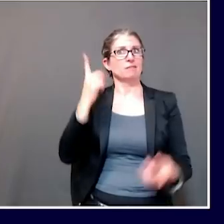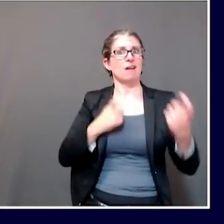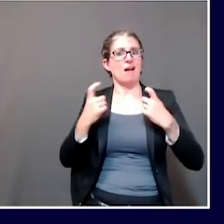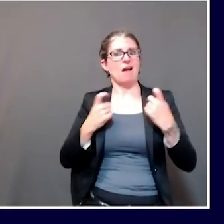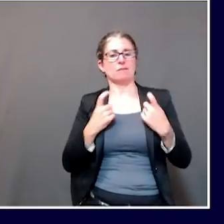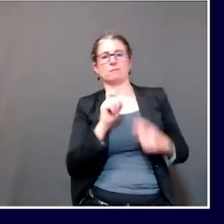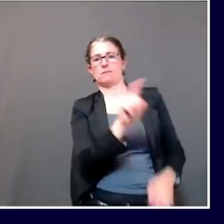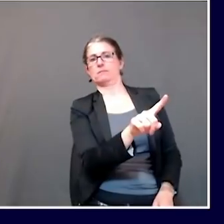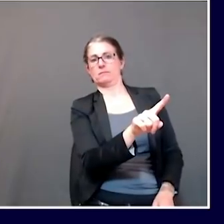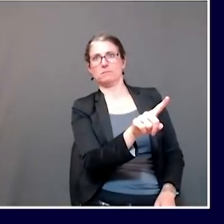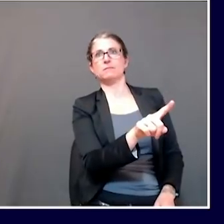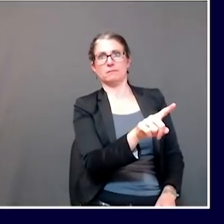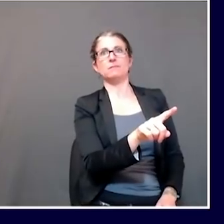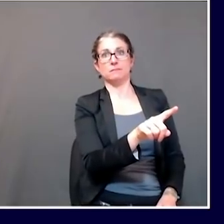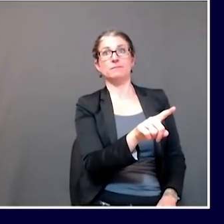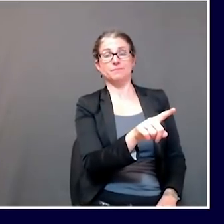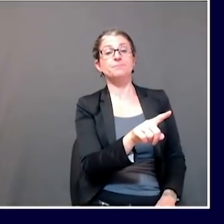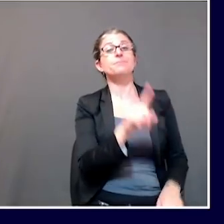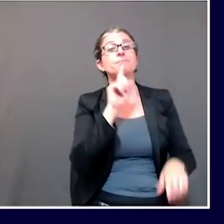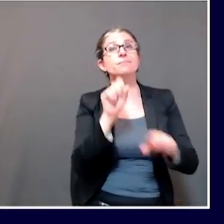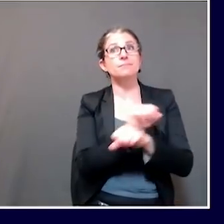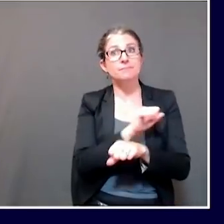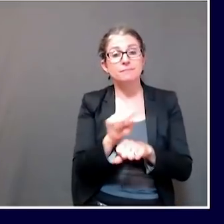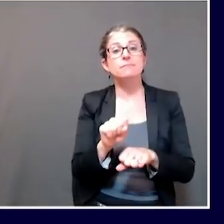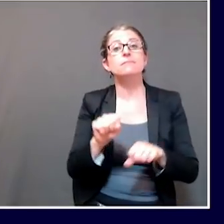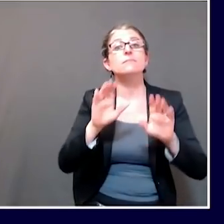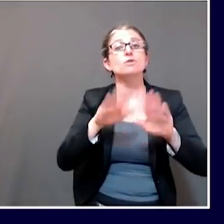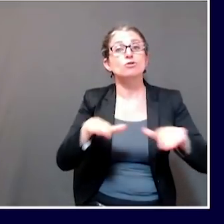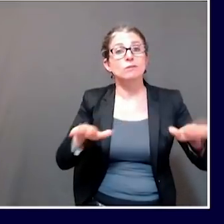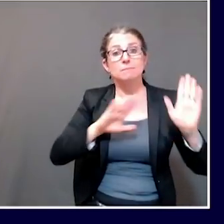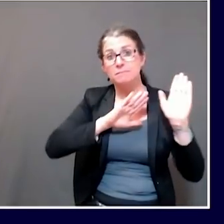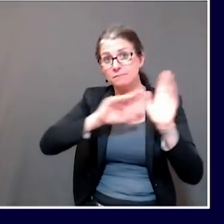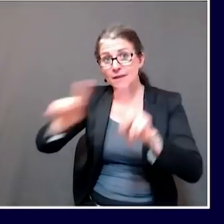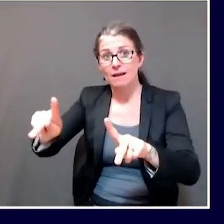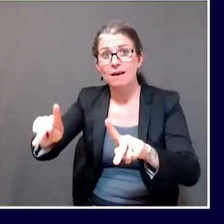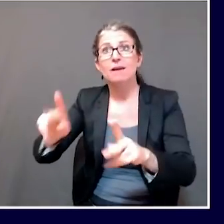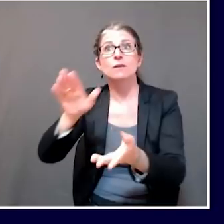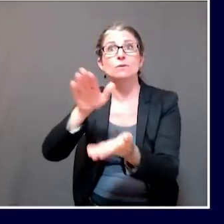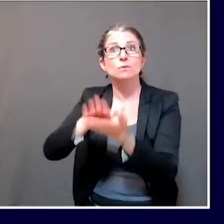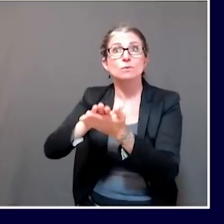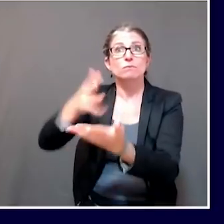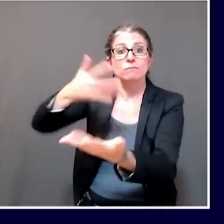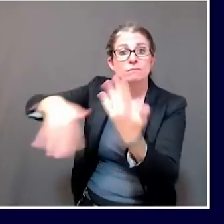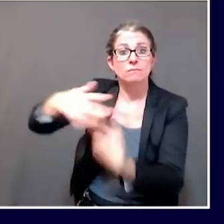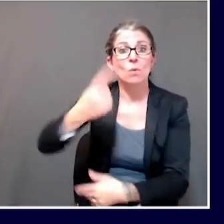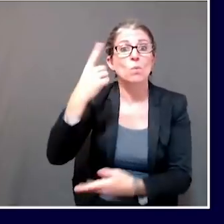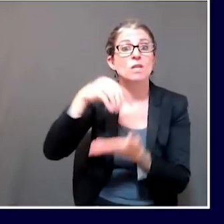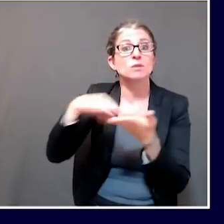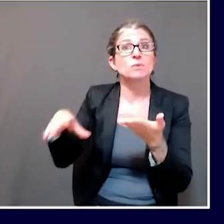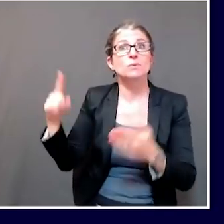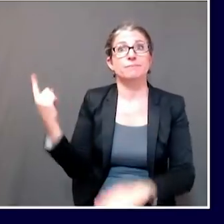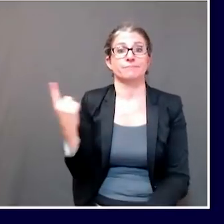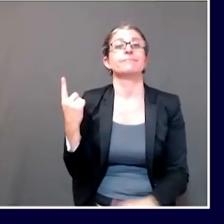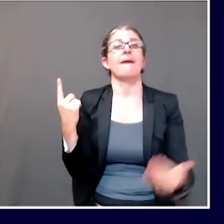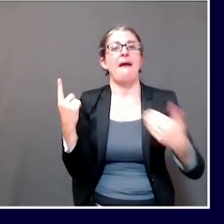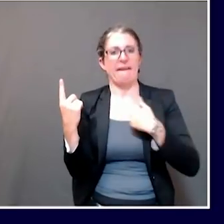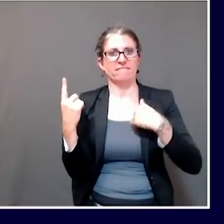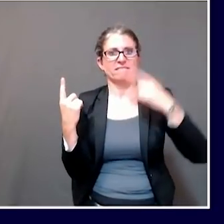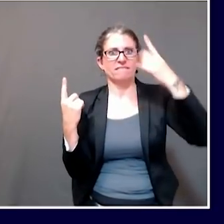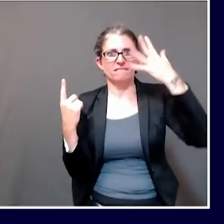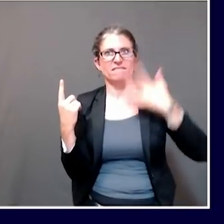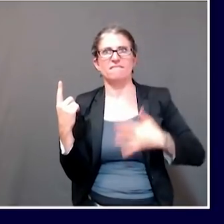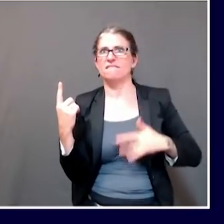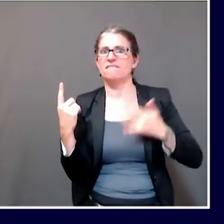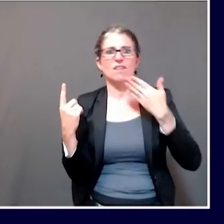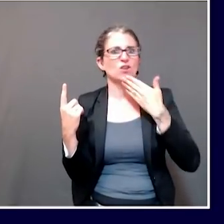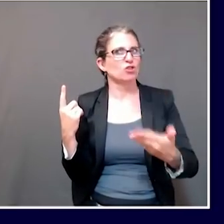student develops symptoms of COVID in terms of who's supposed to quarantine and who should get tested. Can you talk about what the CDC's recommendations